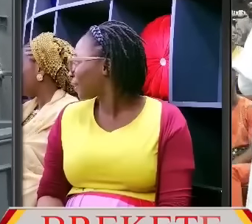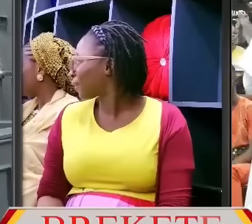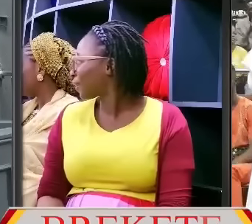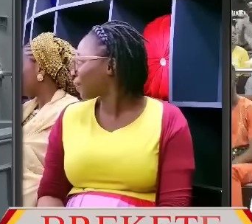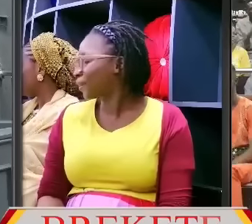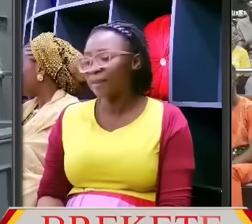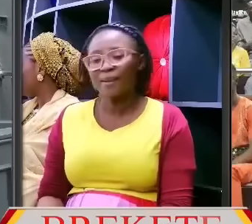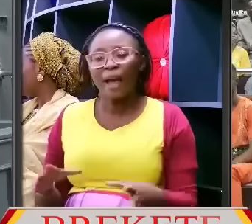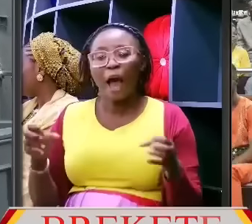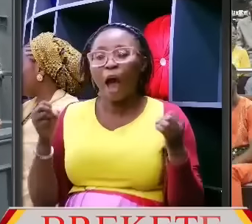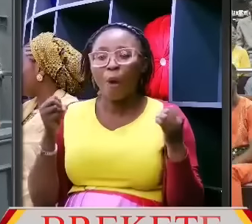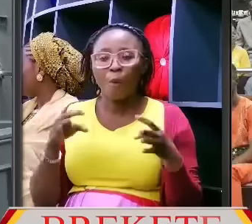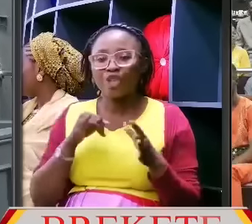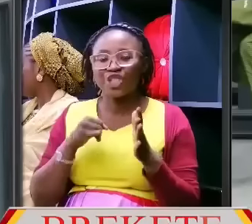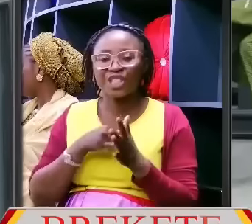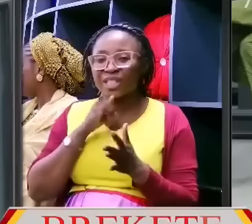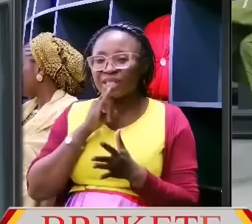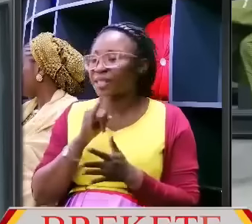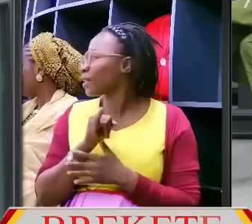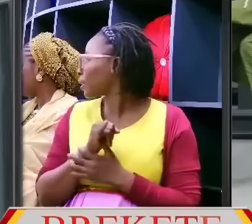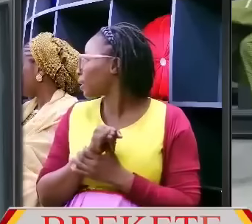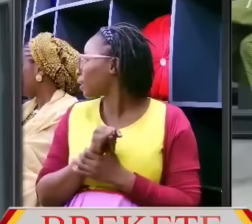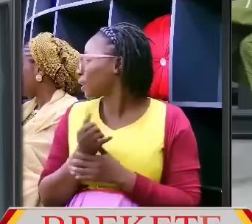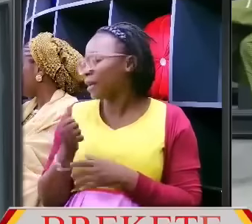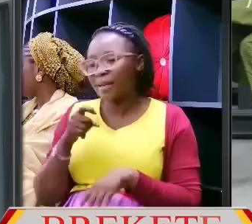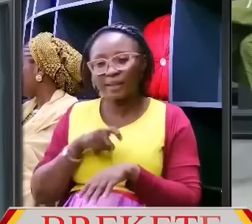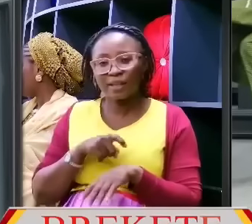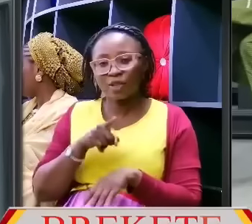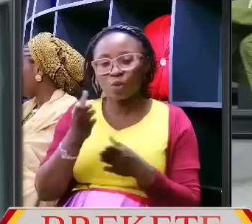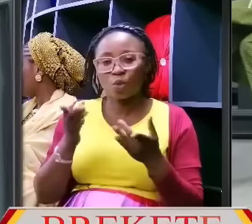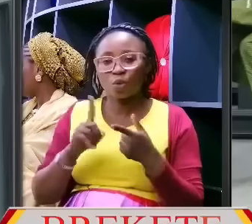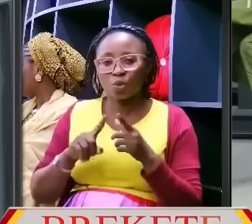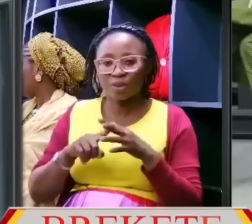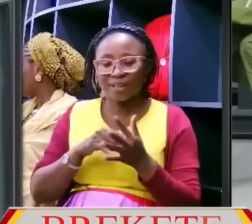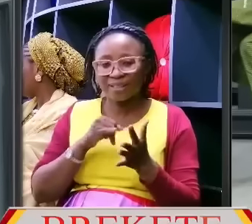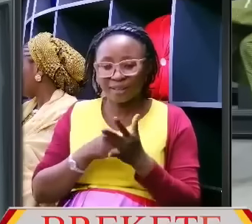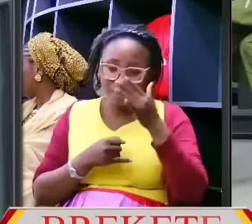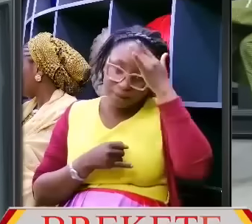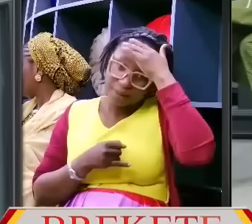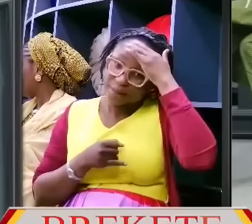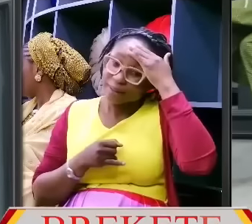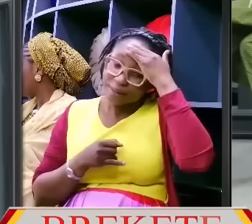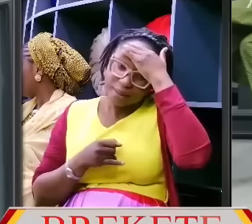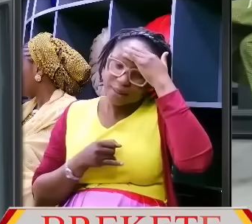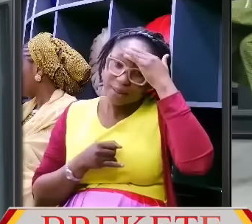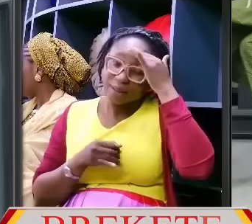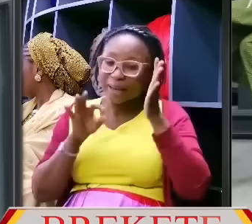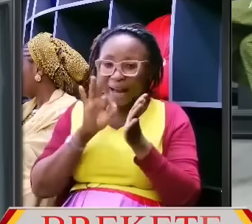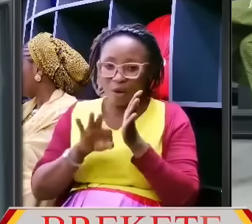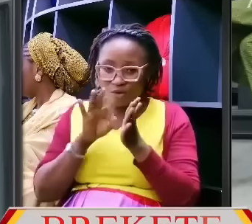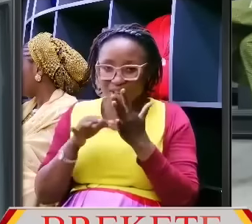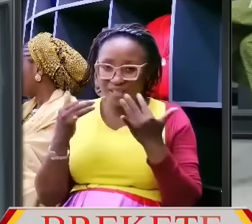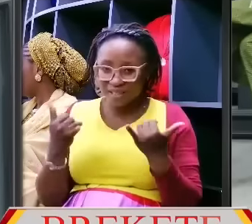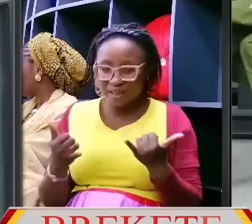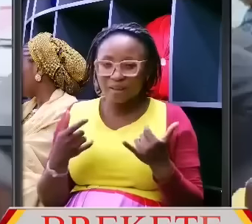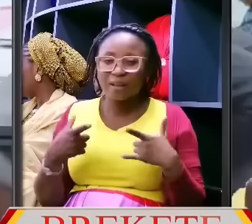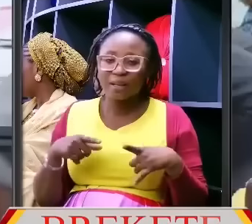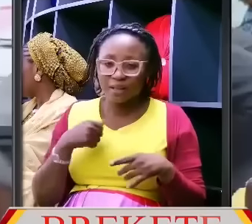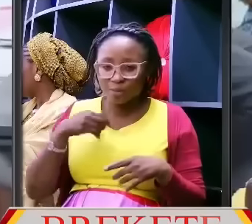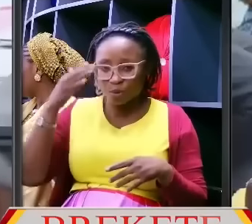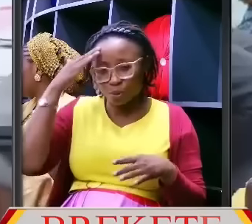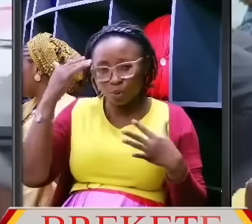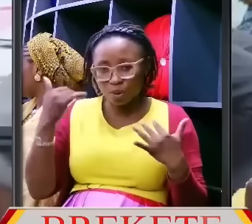I don't know how much it is, but anytime where you will want to start work. In fact, go and calculate now. Let